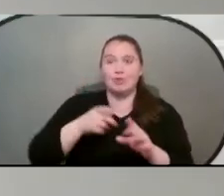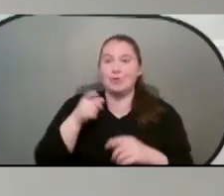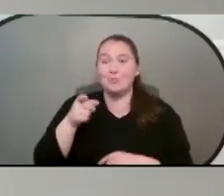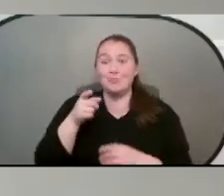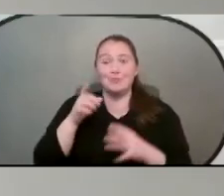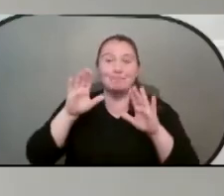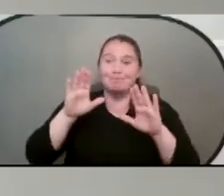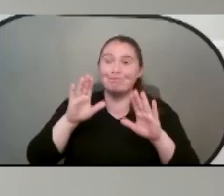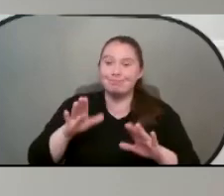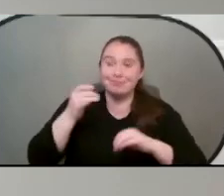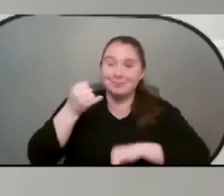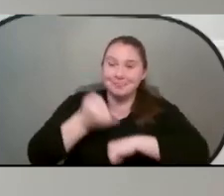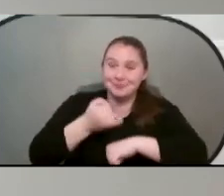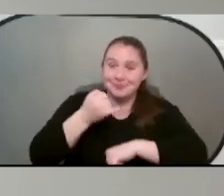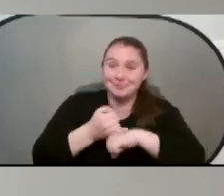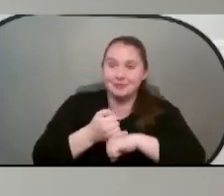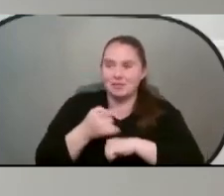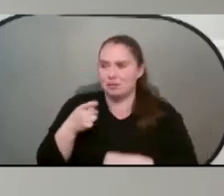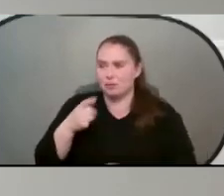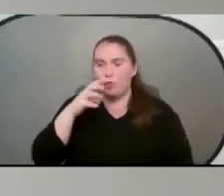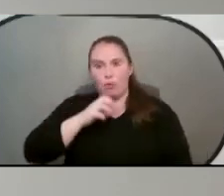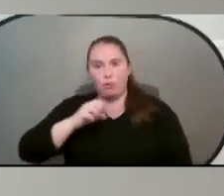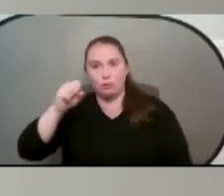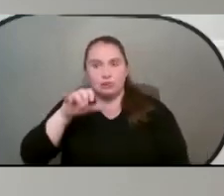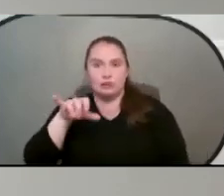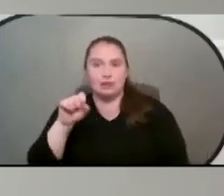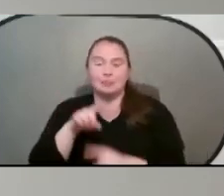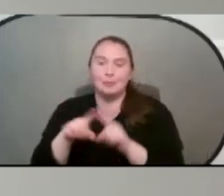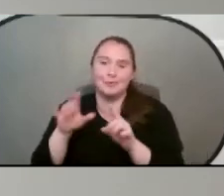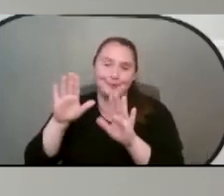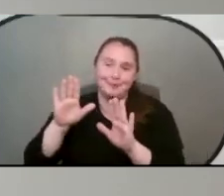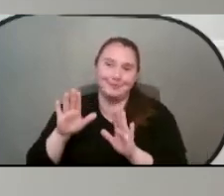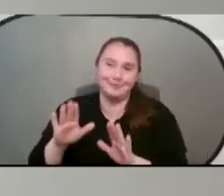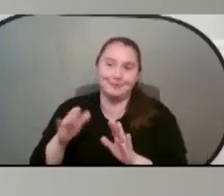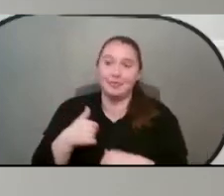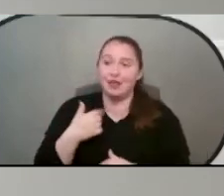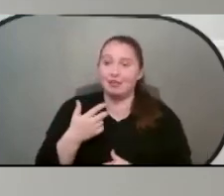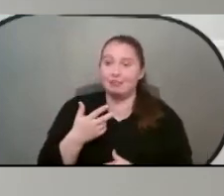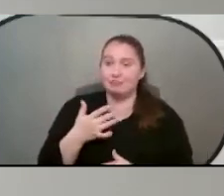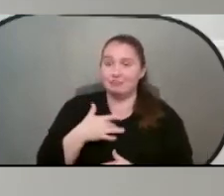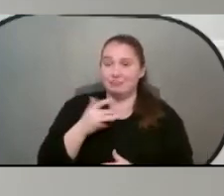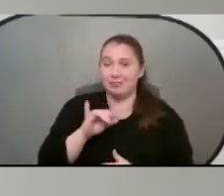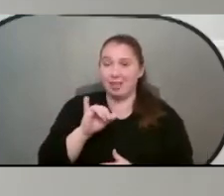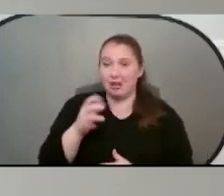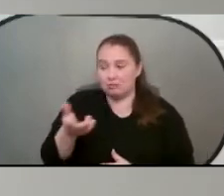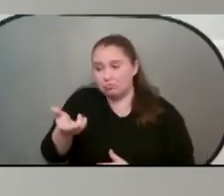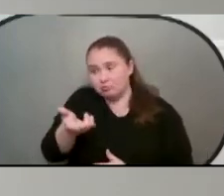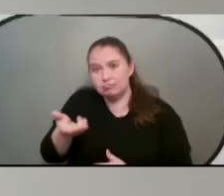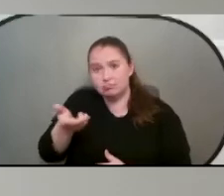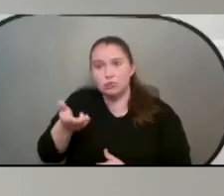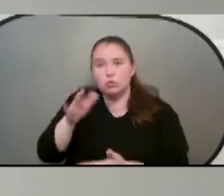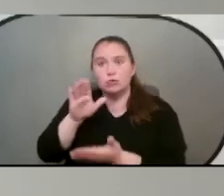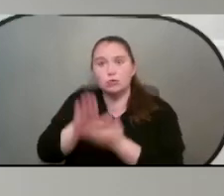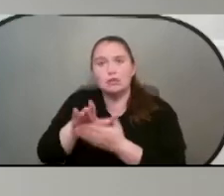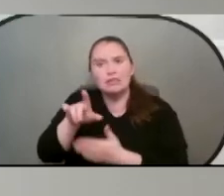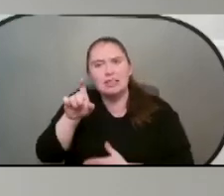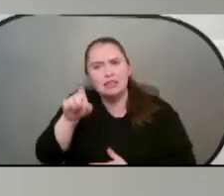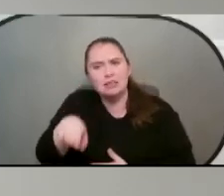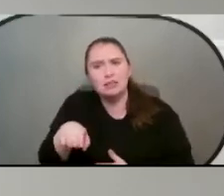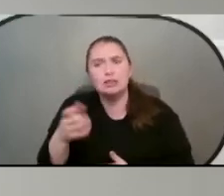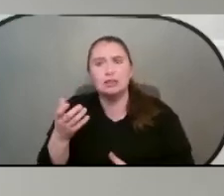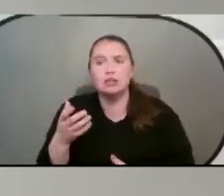being one of the older campuses. So I personally feel that the three schools are needed. Now, if we can't,